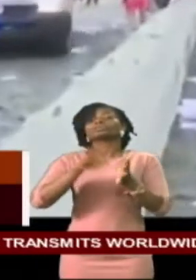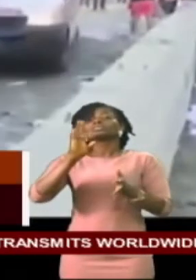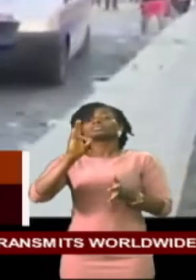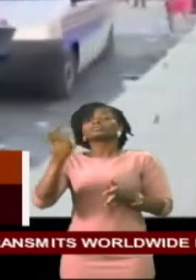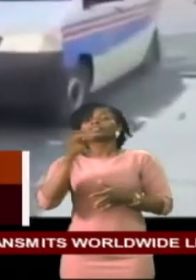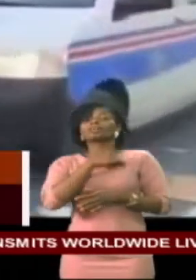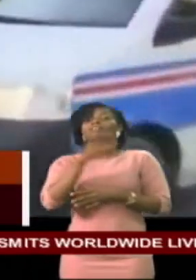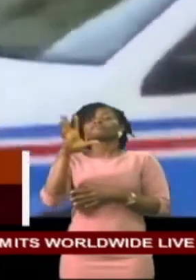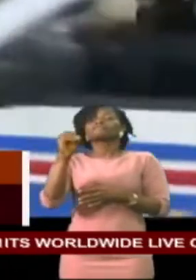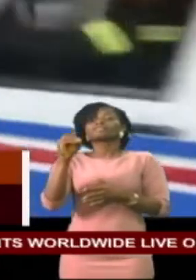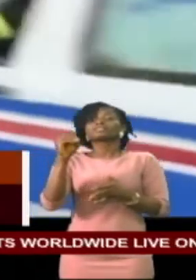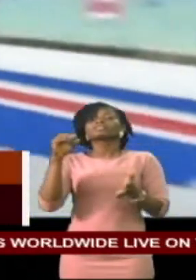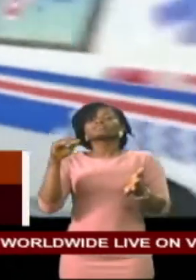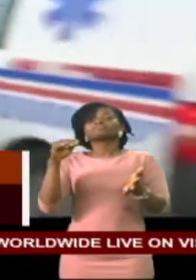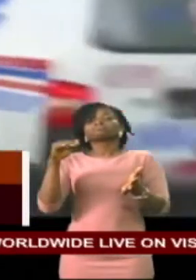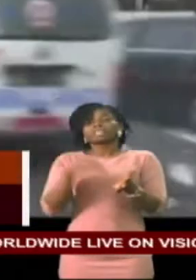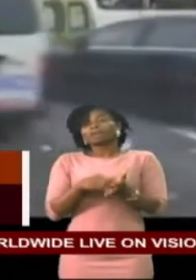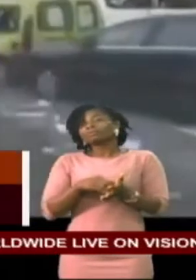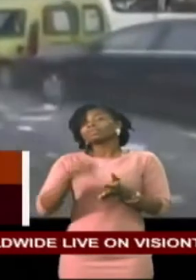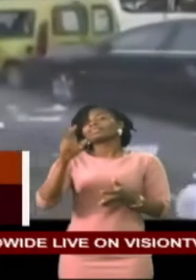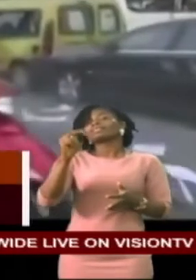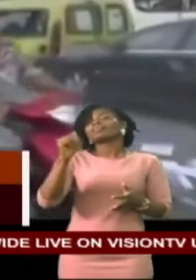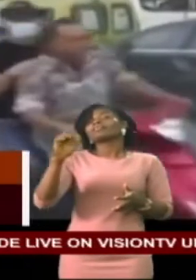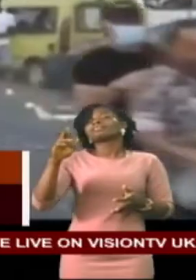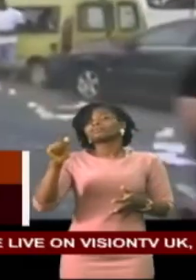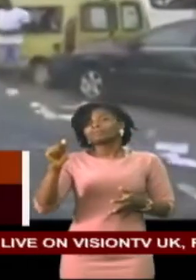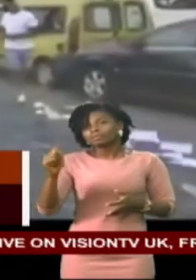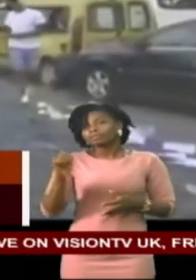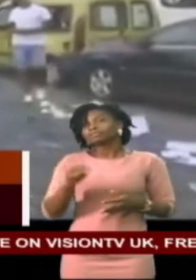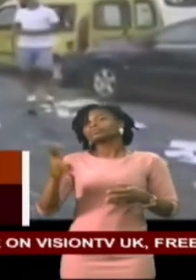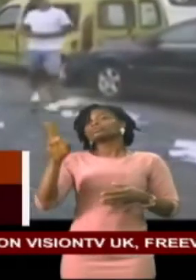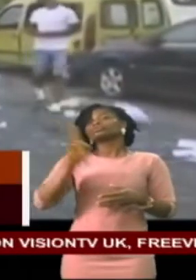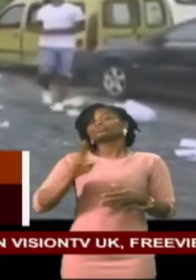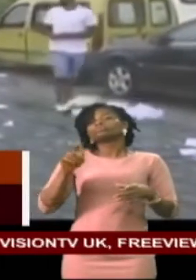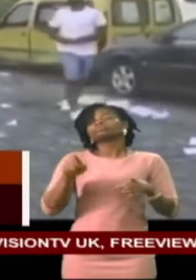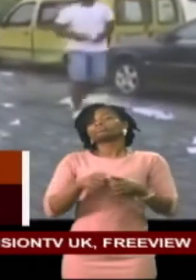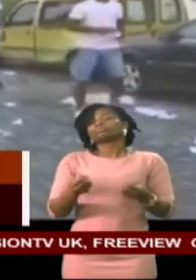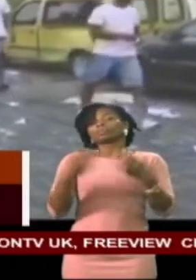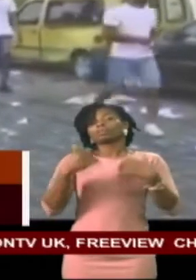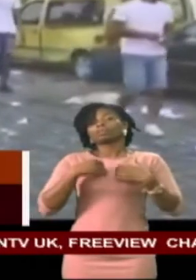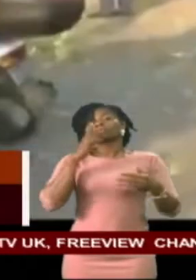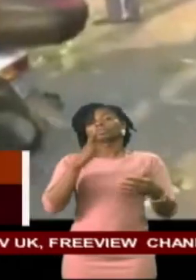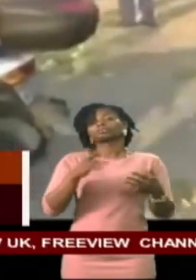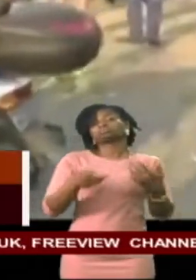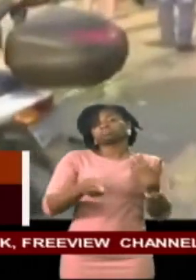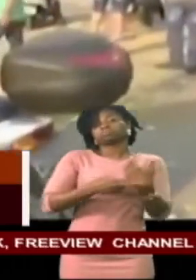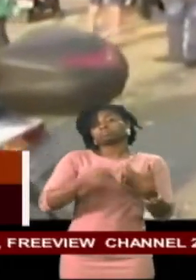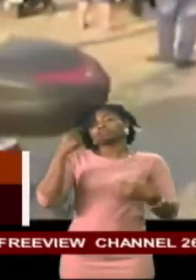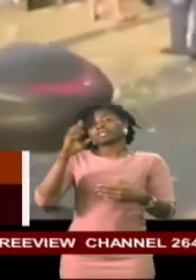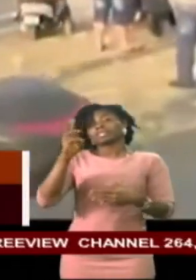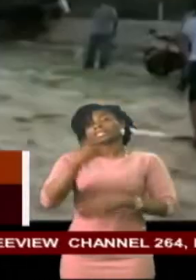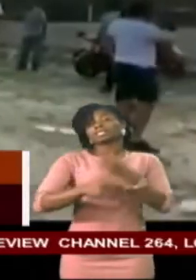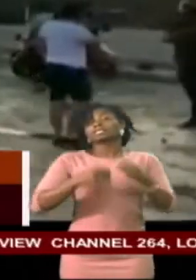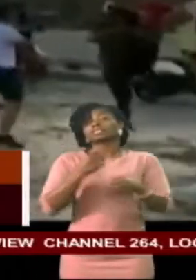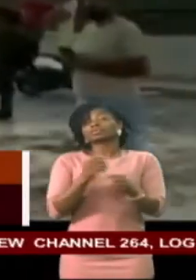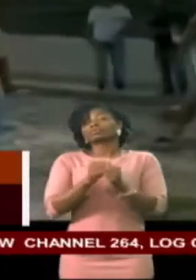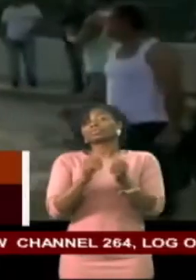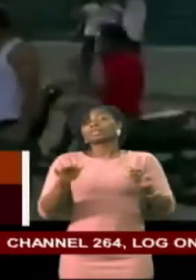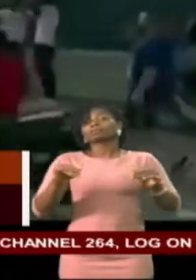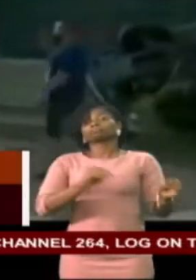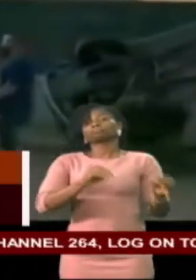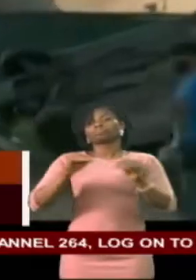2,750 tons of nitrate used in fertilizers and bombs had been stored for 6 years at the port without safety